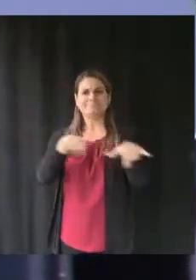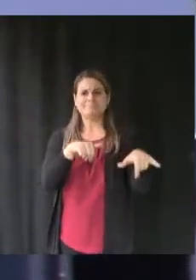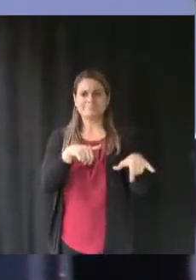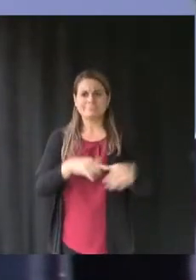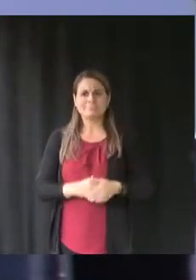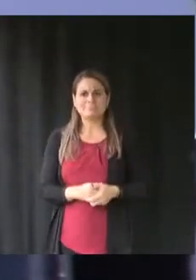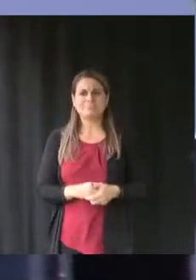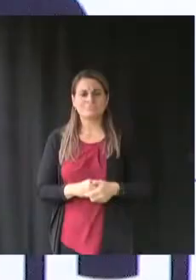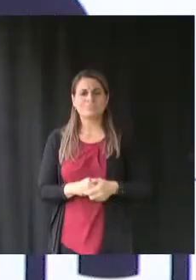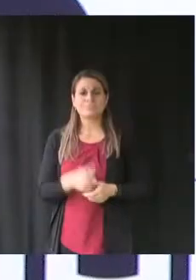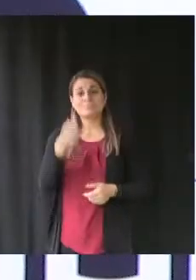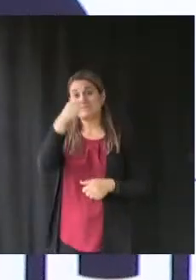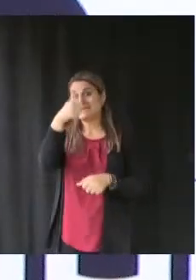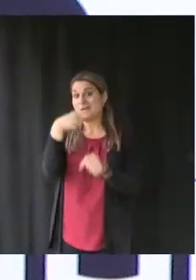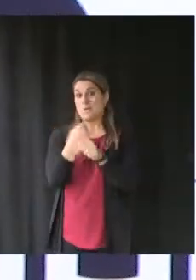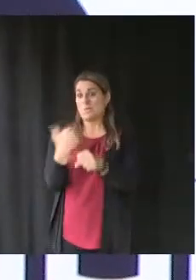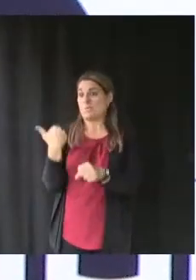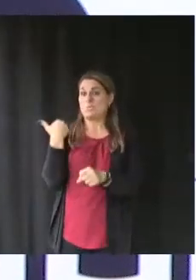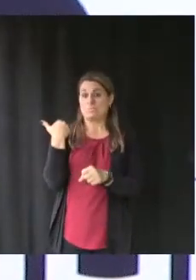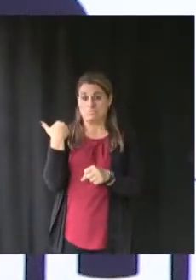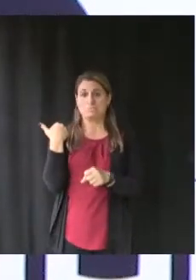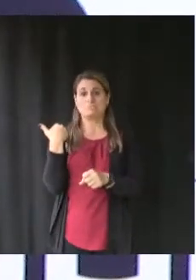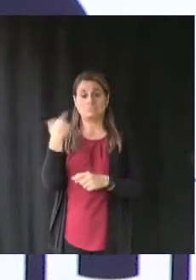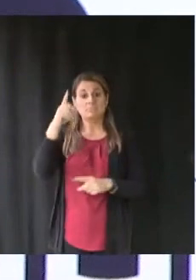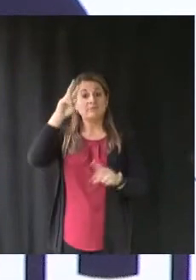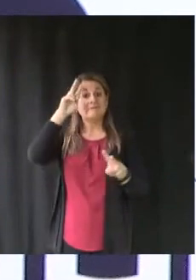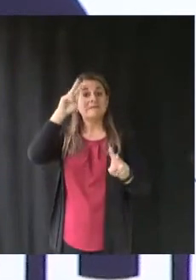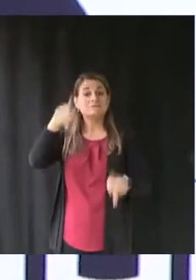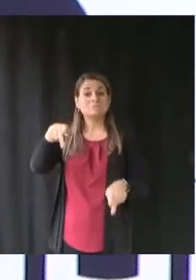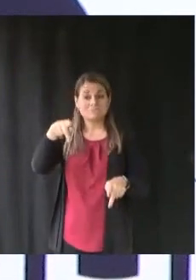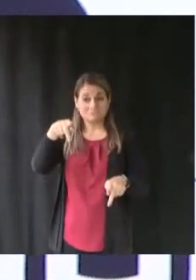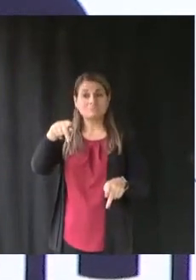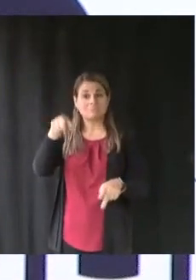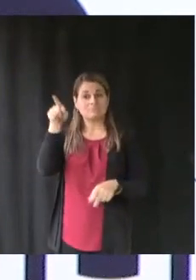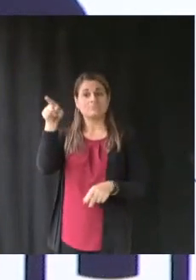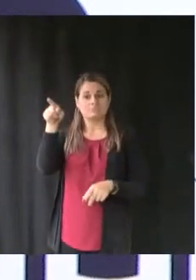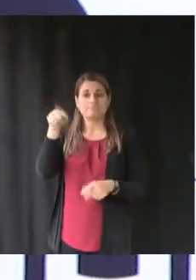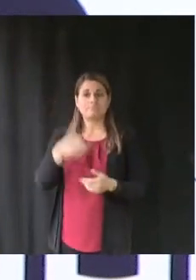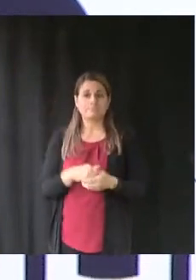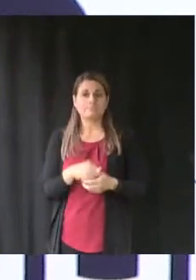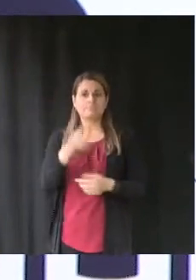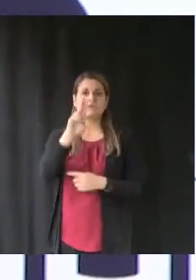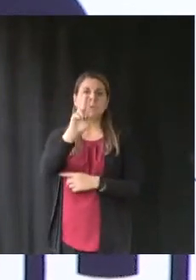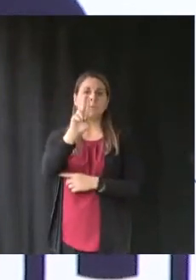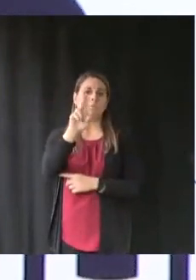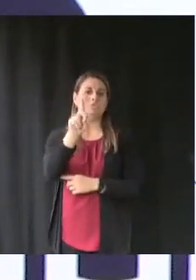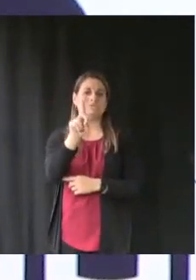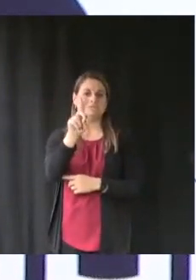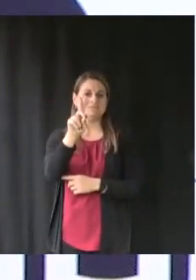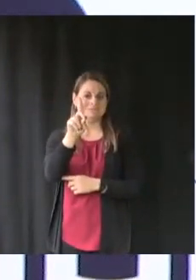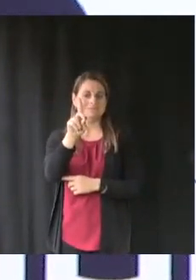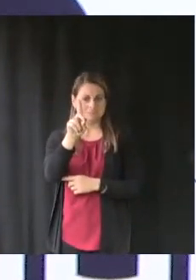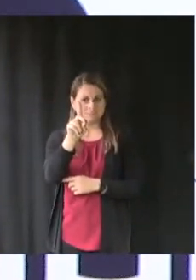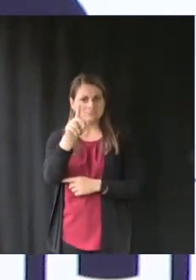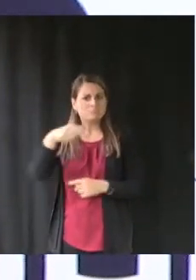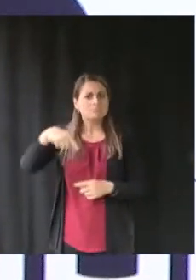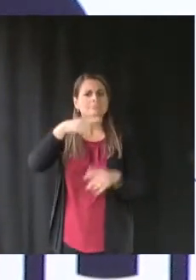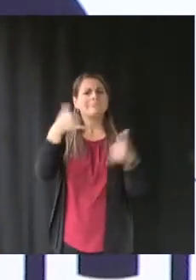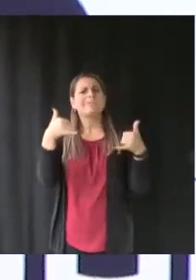then Vice President Biden referred to the campus as the place that, quote, played such a role in shaping my